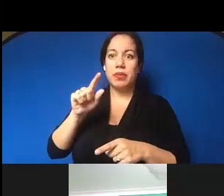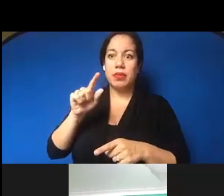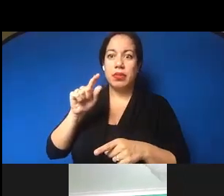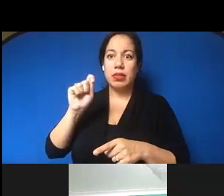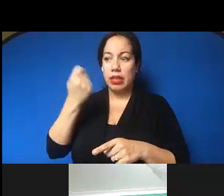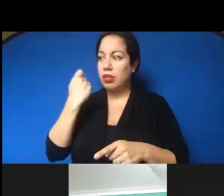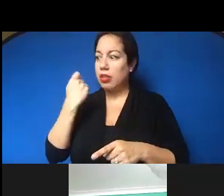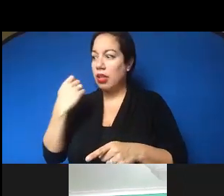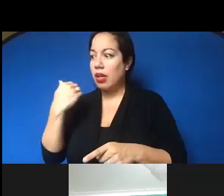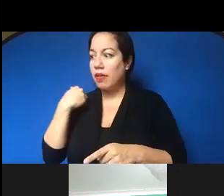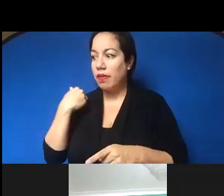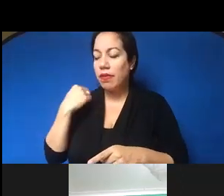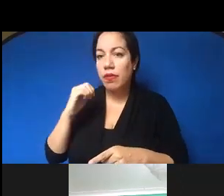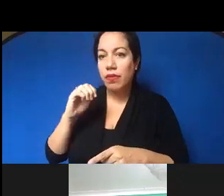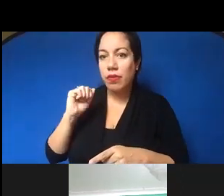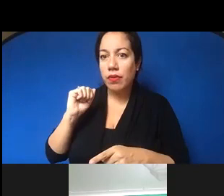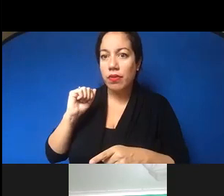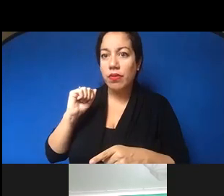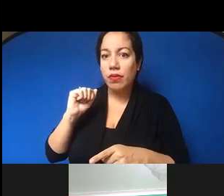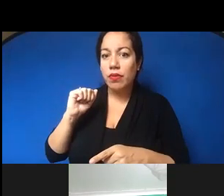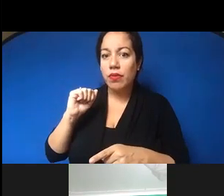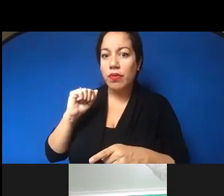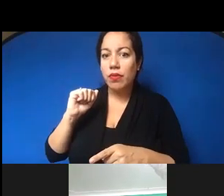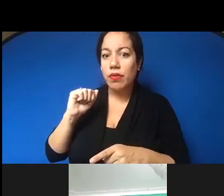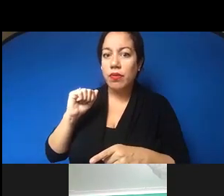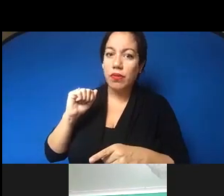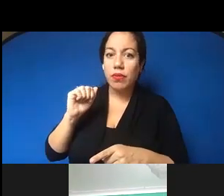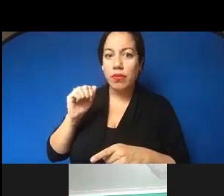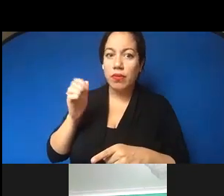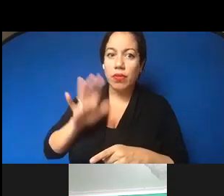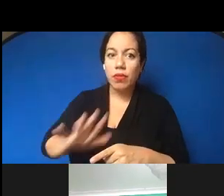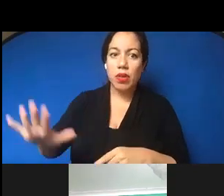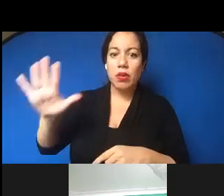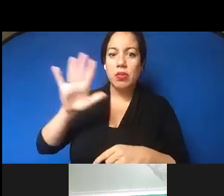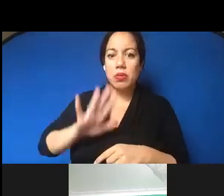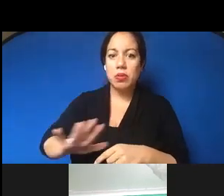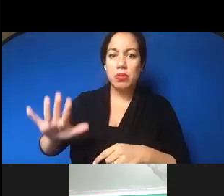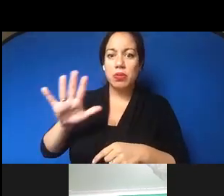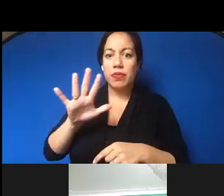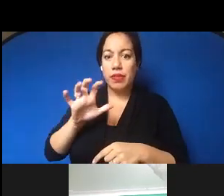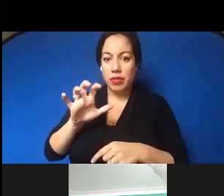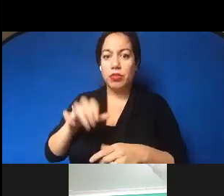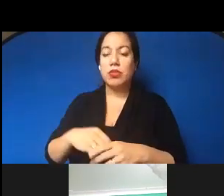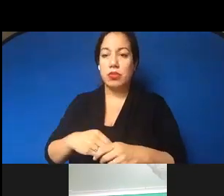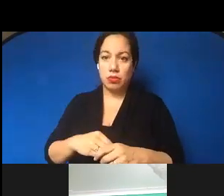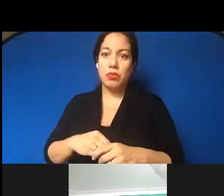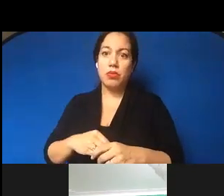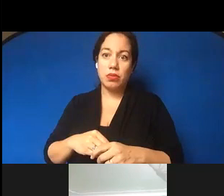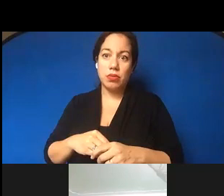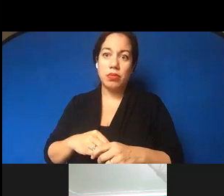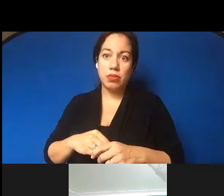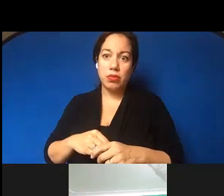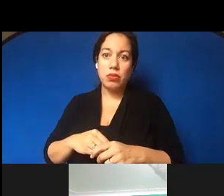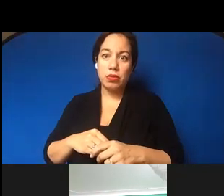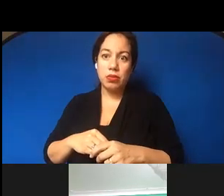534 cases of COVID-19. So the cases of COVID-19 in the region is rising. Apart from Burundi, that is, I